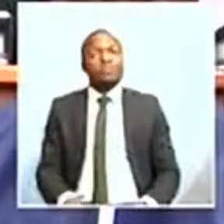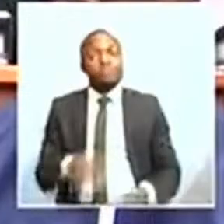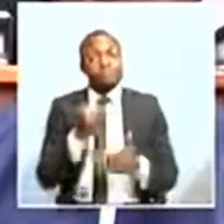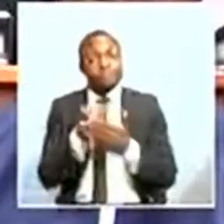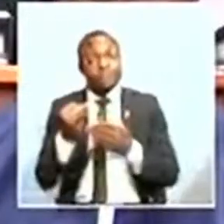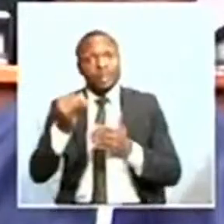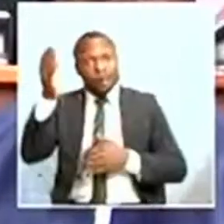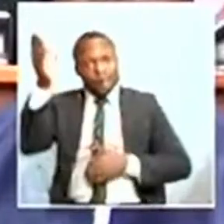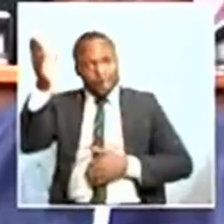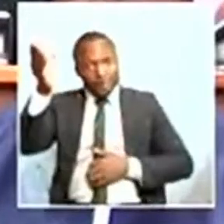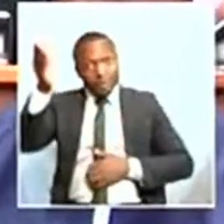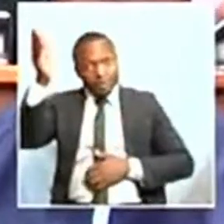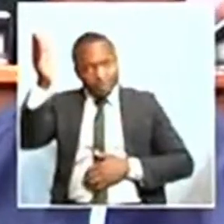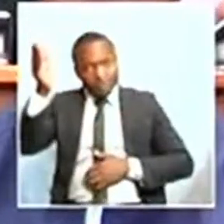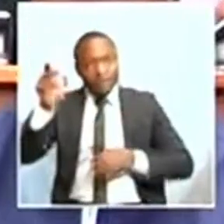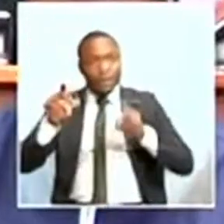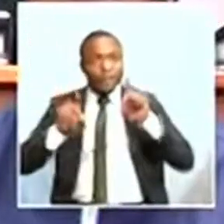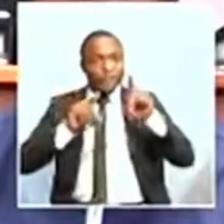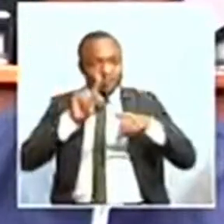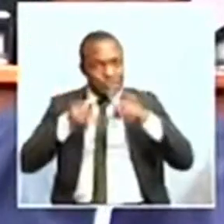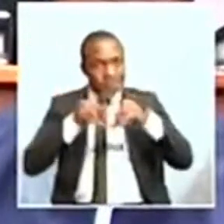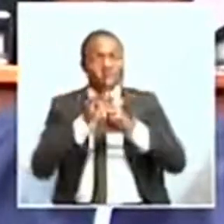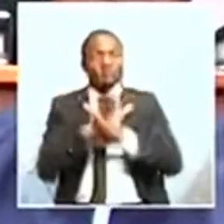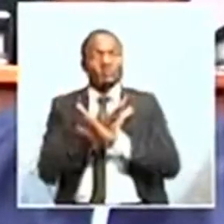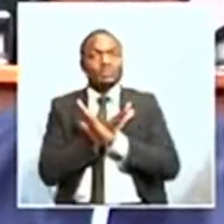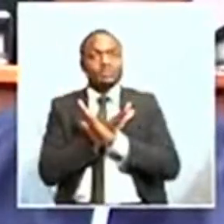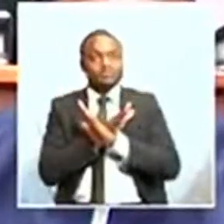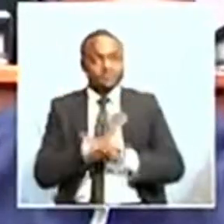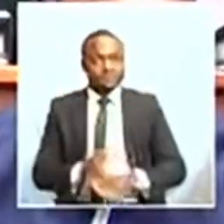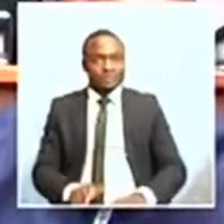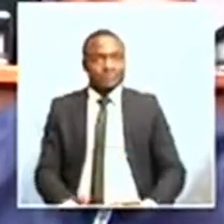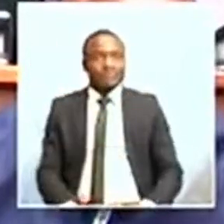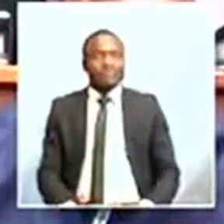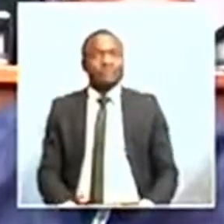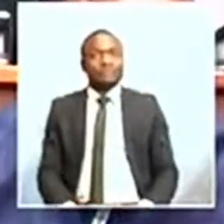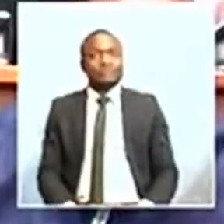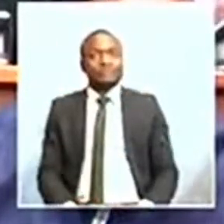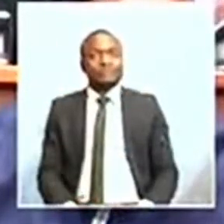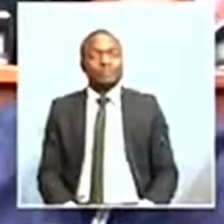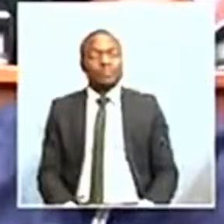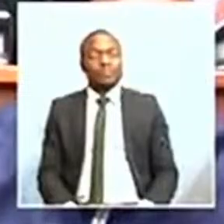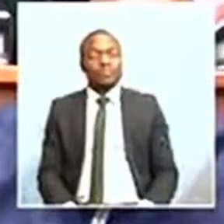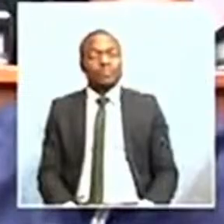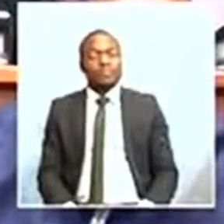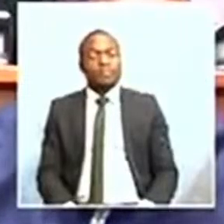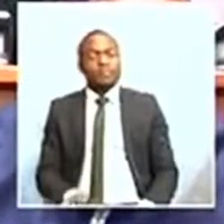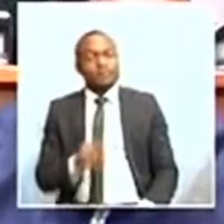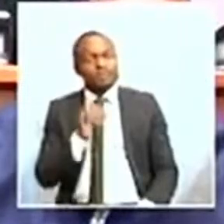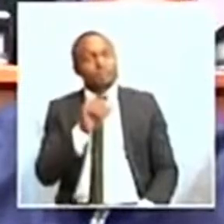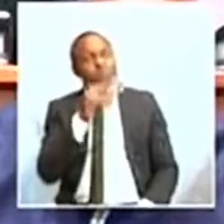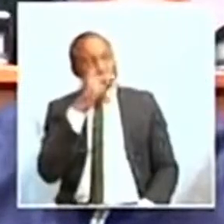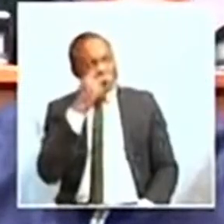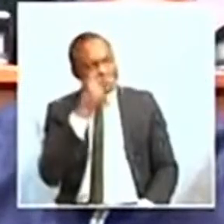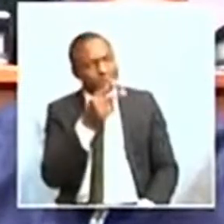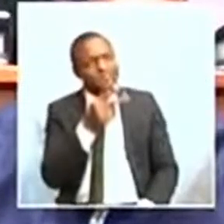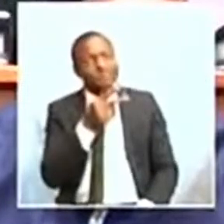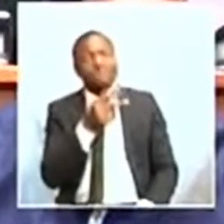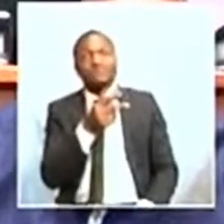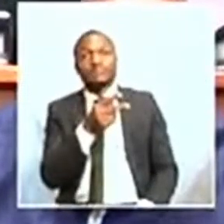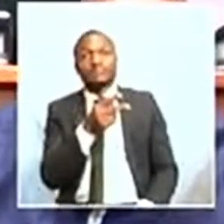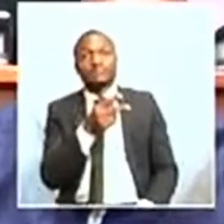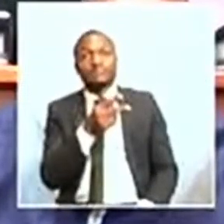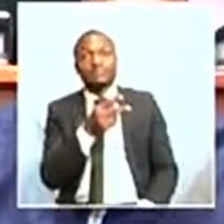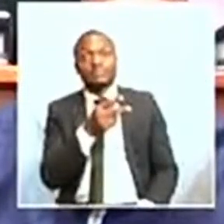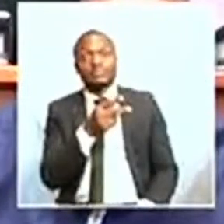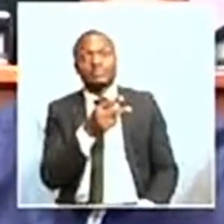of sensitization to the Zambian people, especially where you've seen the